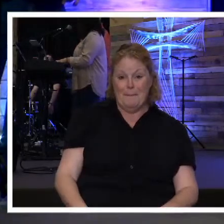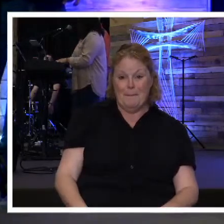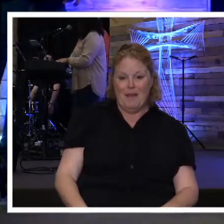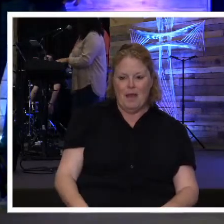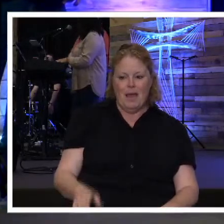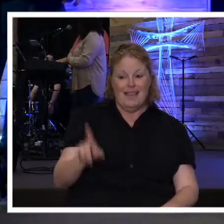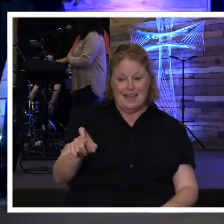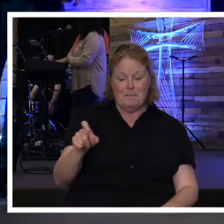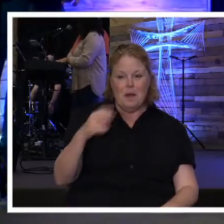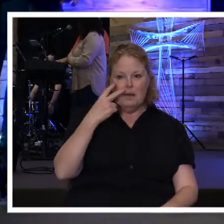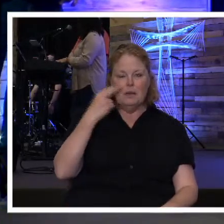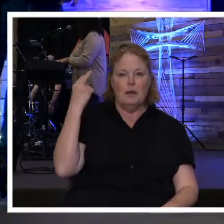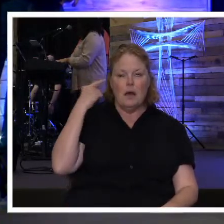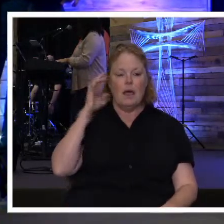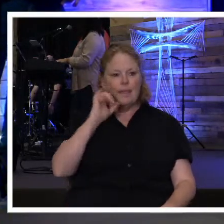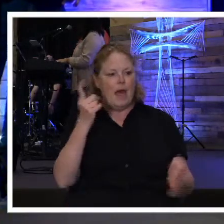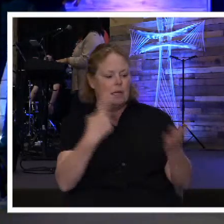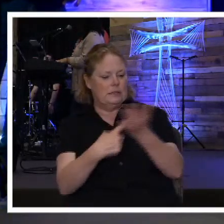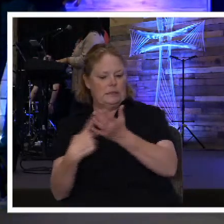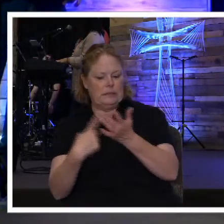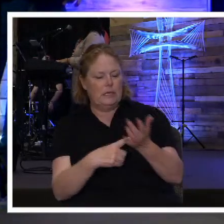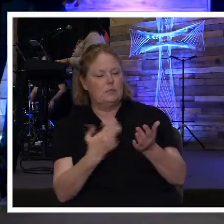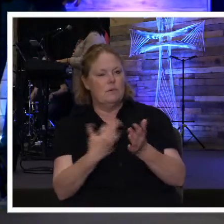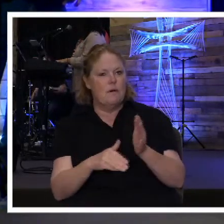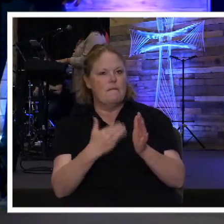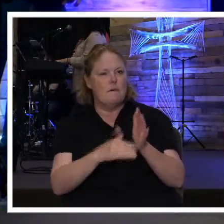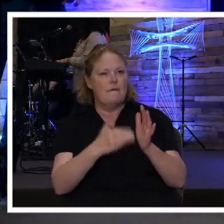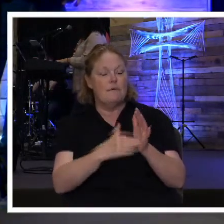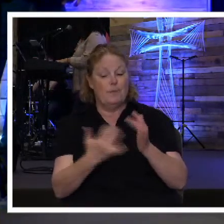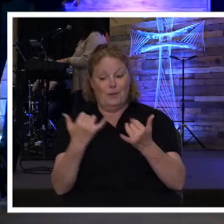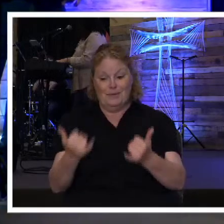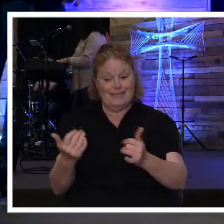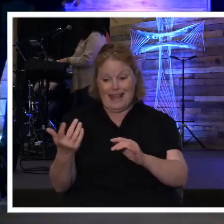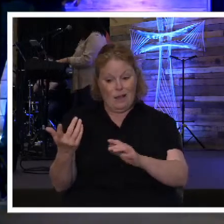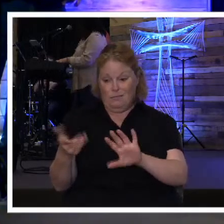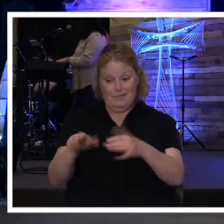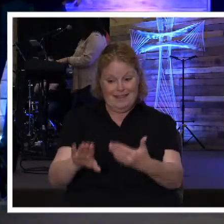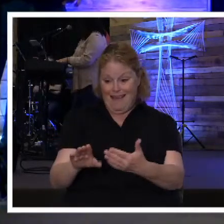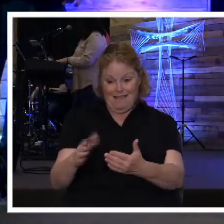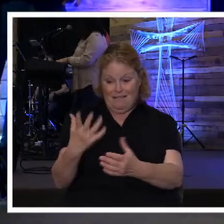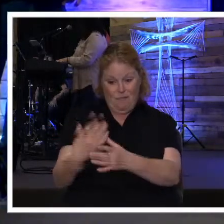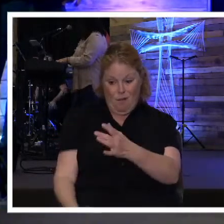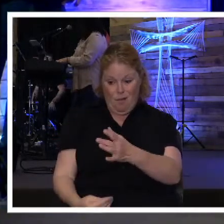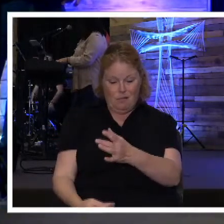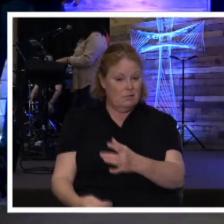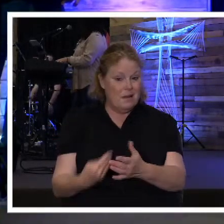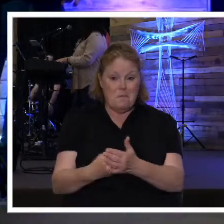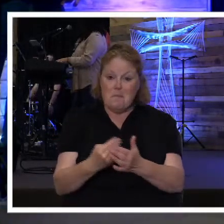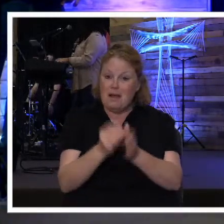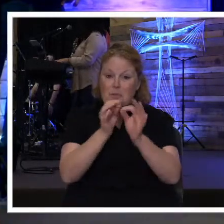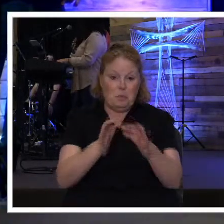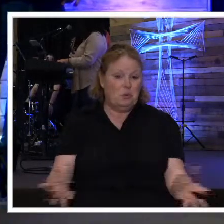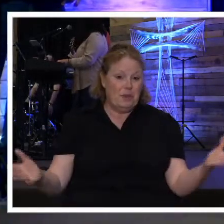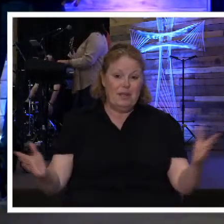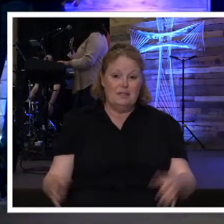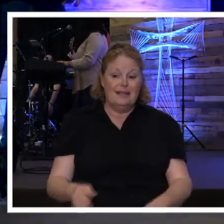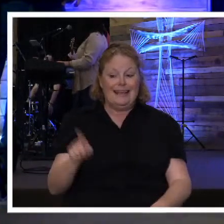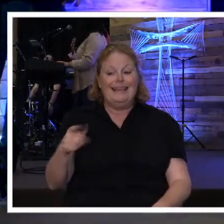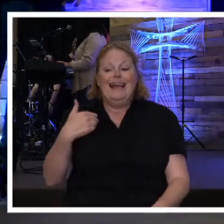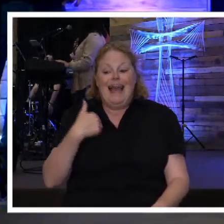that conversation when suddenly now money doesn't matter. That faced with the